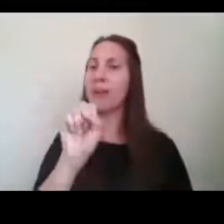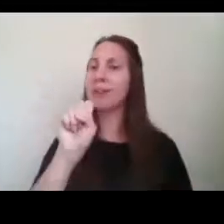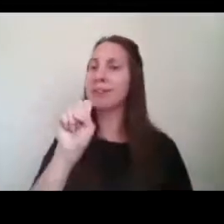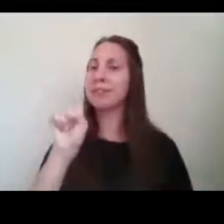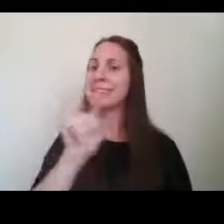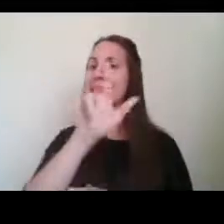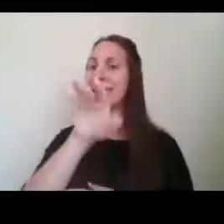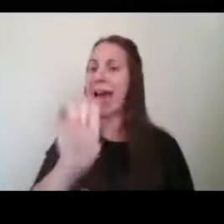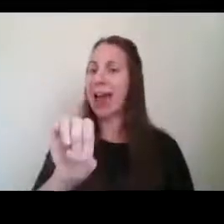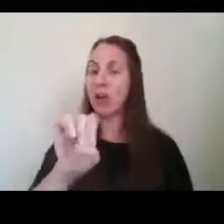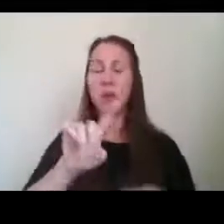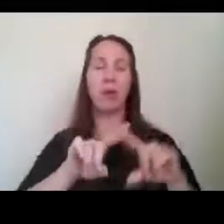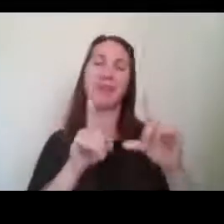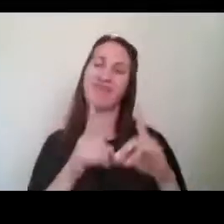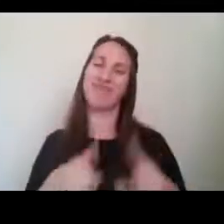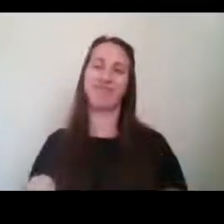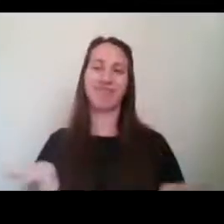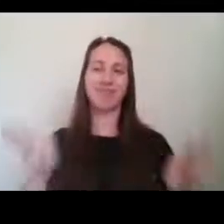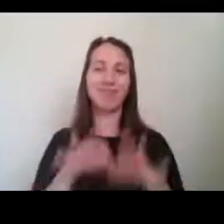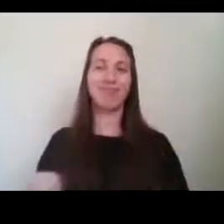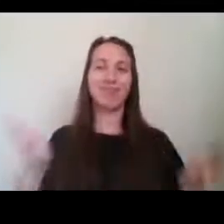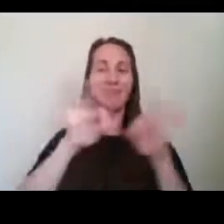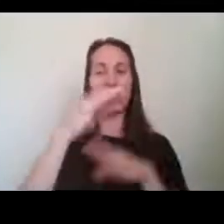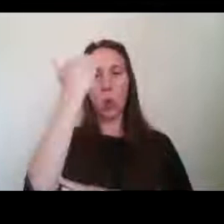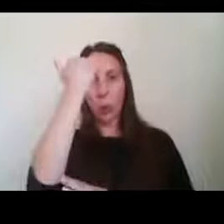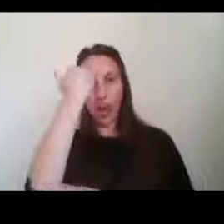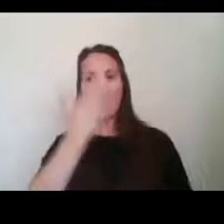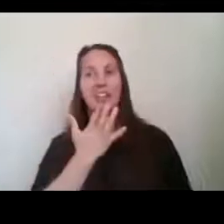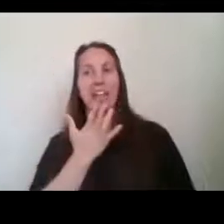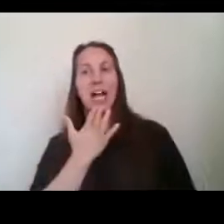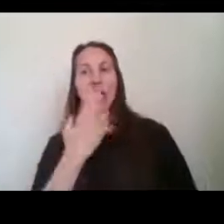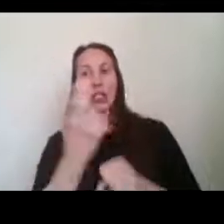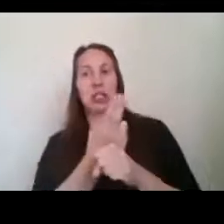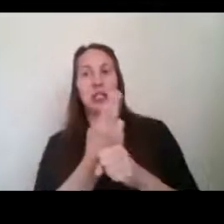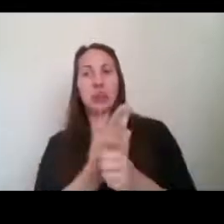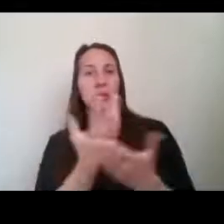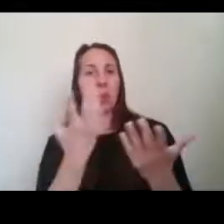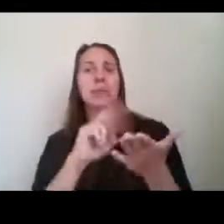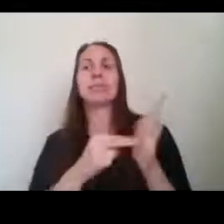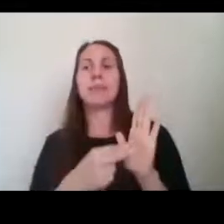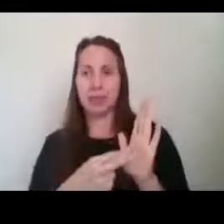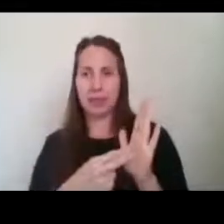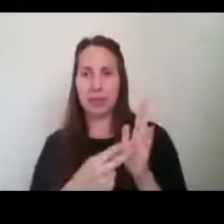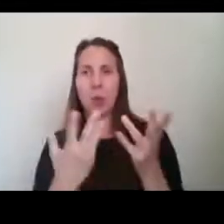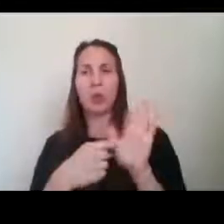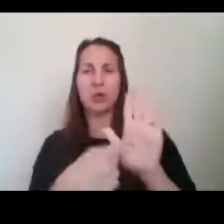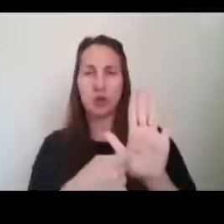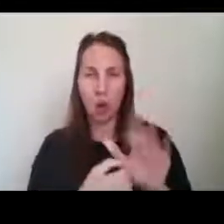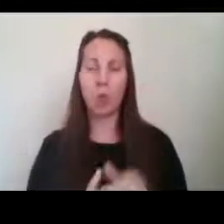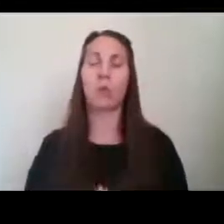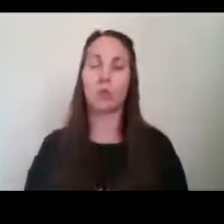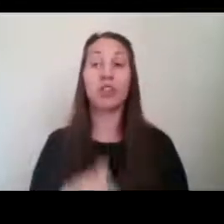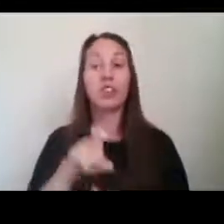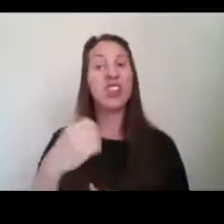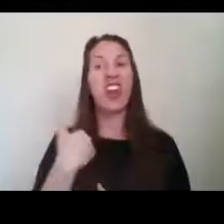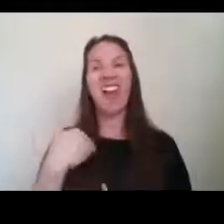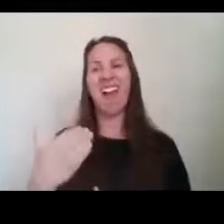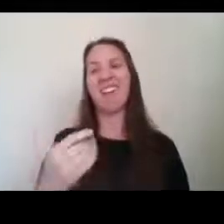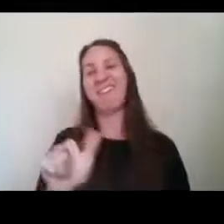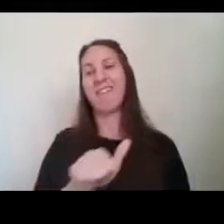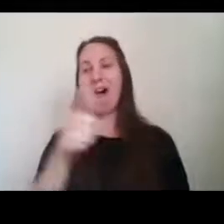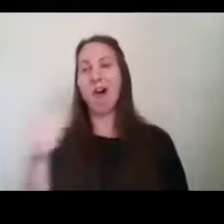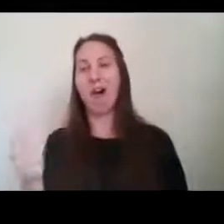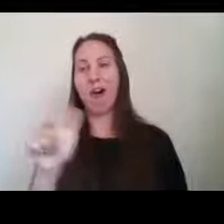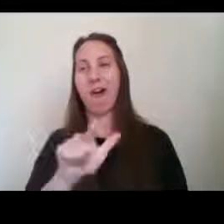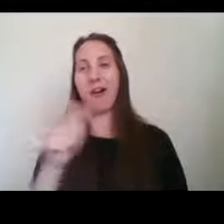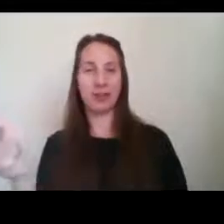being mindful of what the color use is conveying, and there should be alternative ways to put that information besides color. Next